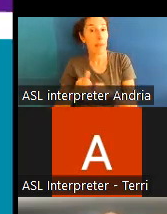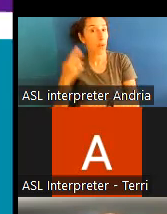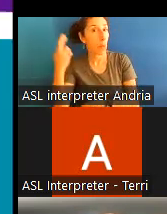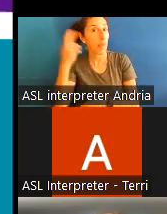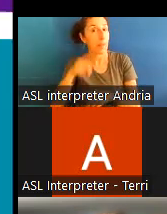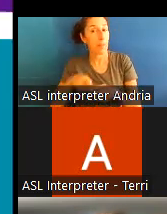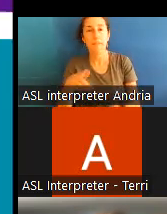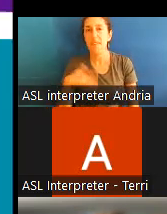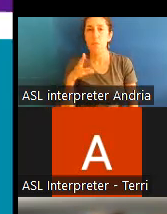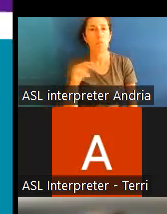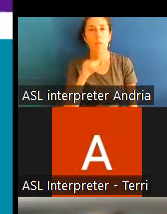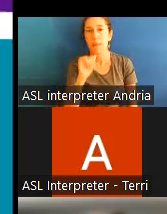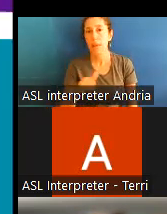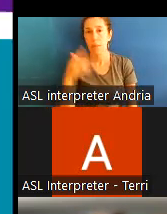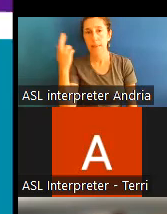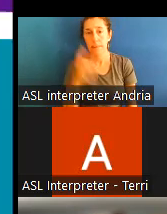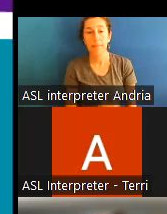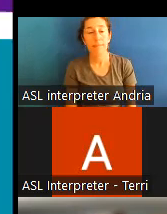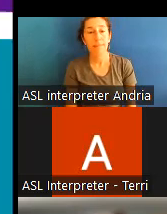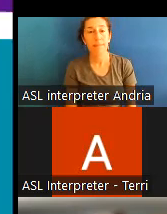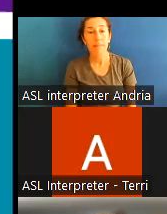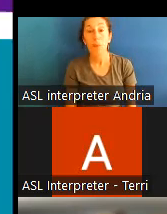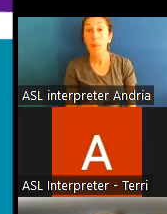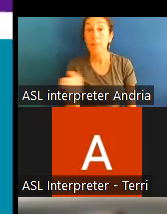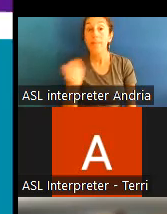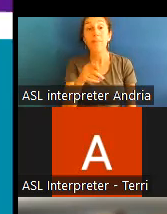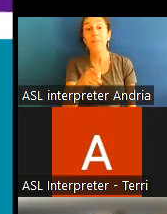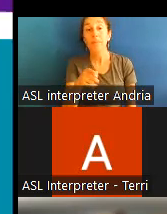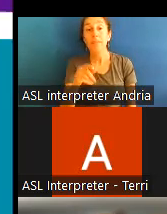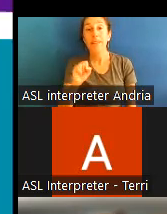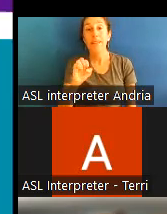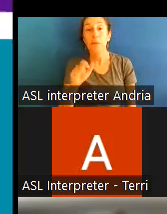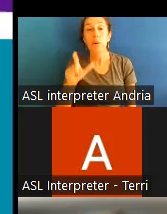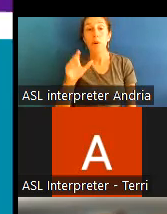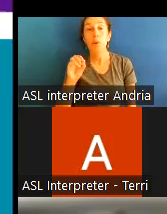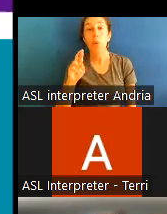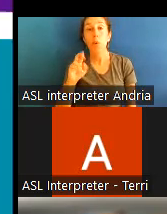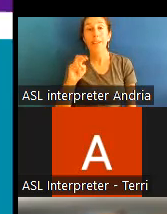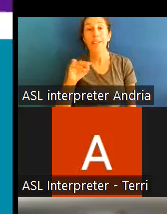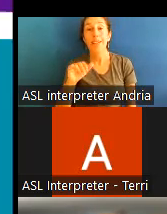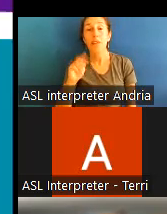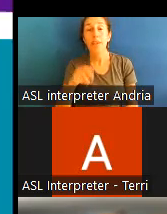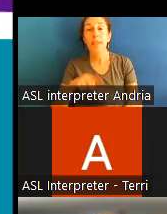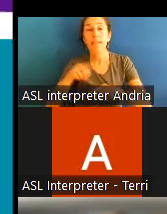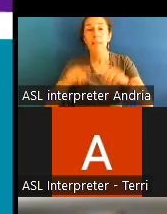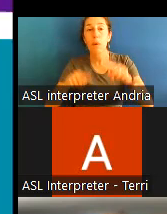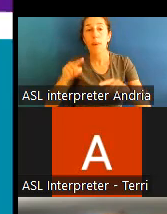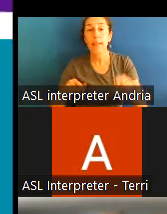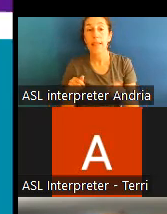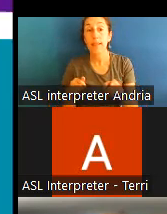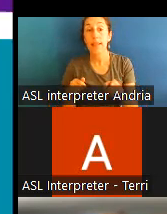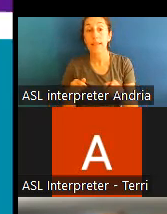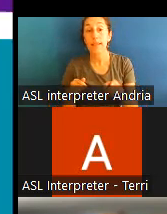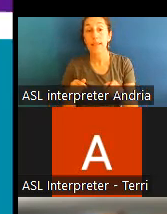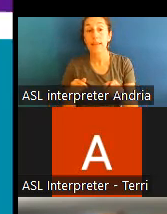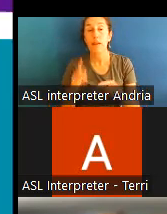we also talk about sexual orientation disparities, lifetime prevalence of physical violence, rape, and stalking.